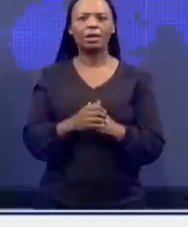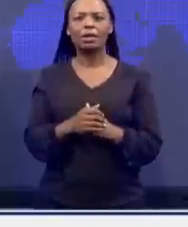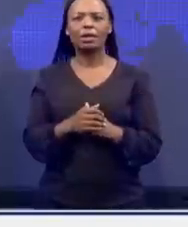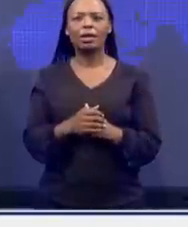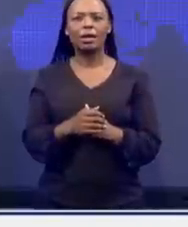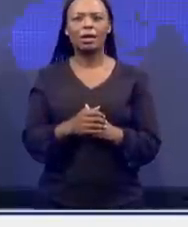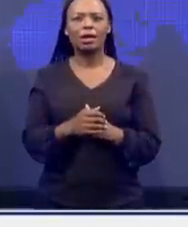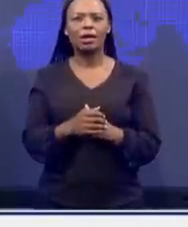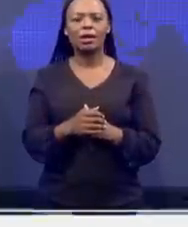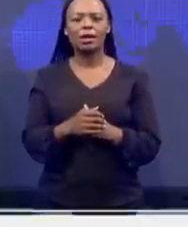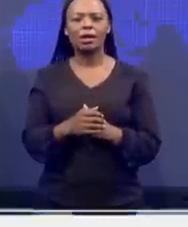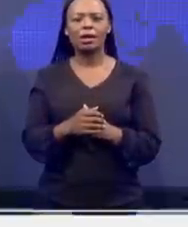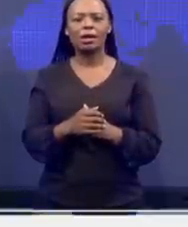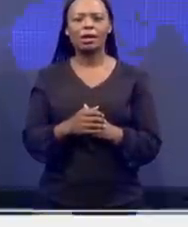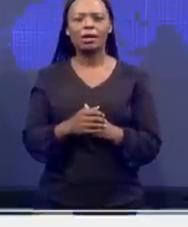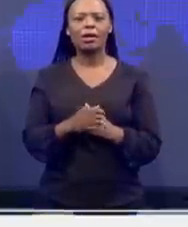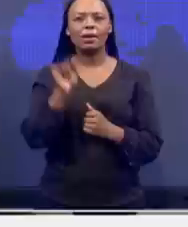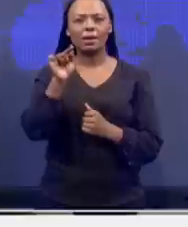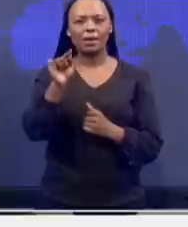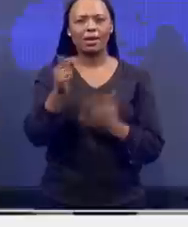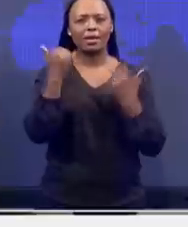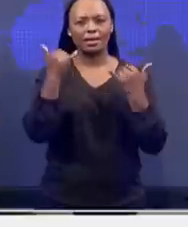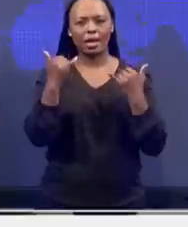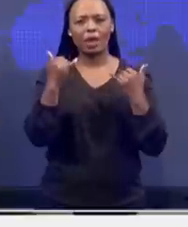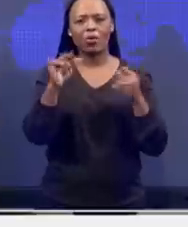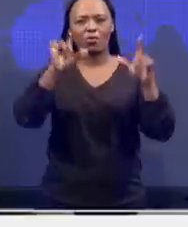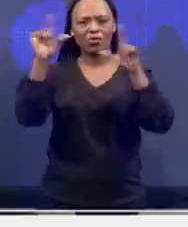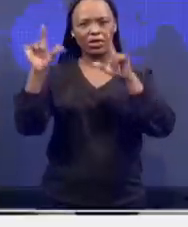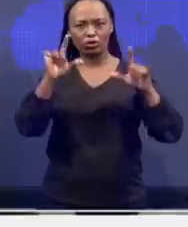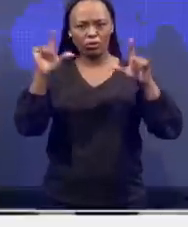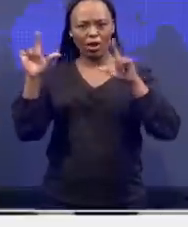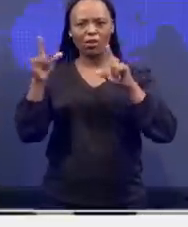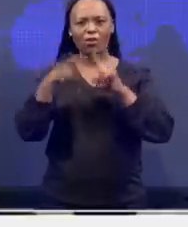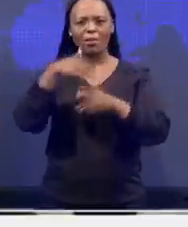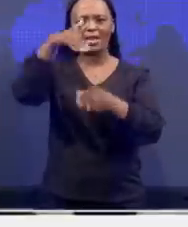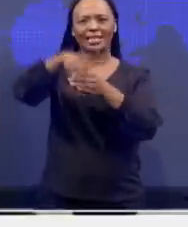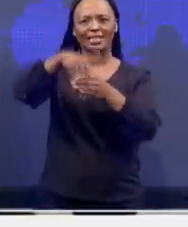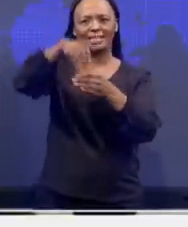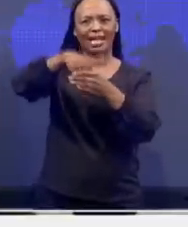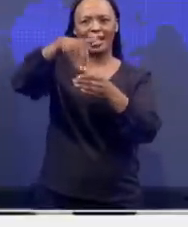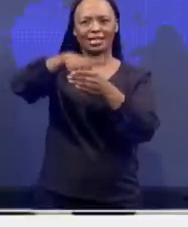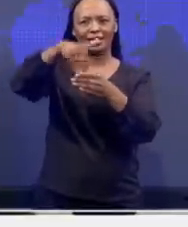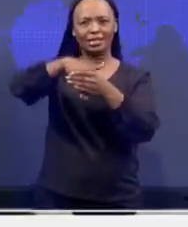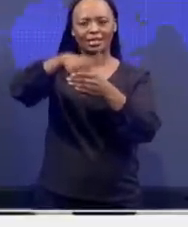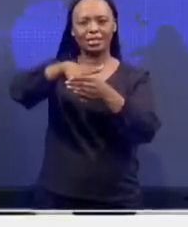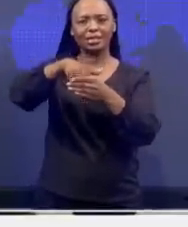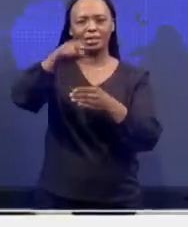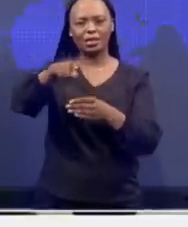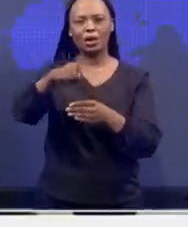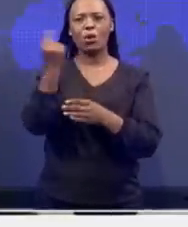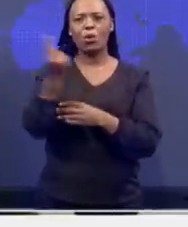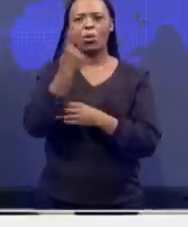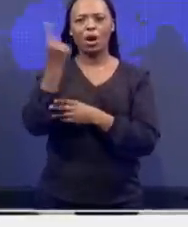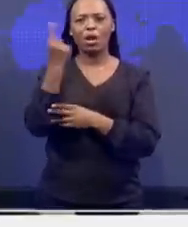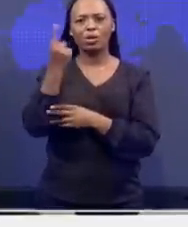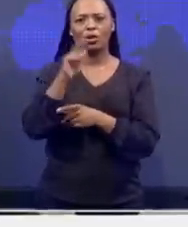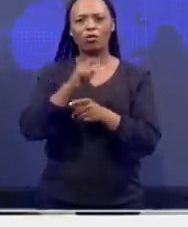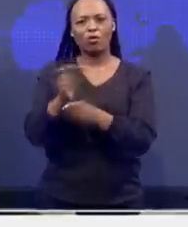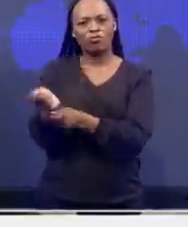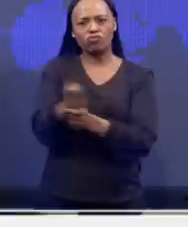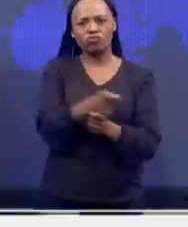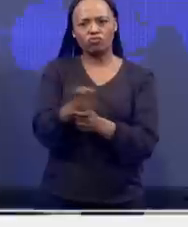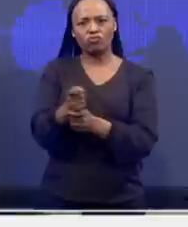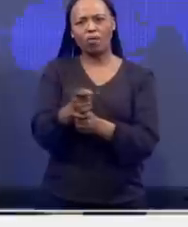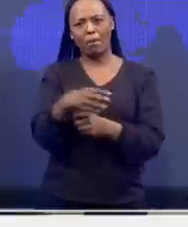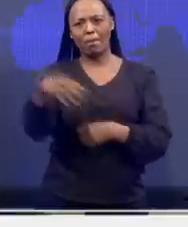Well, Desiree, from the visuals that we have received coming from inside, we have seen one of the fire brigade car has just